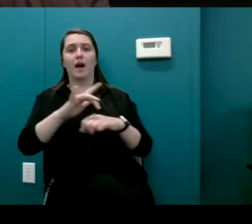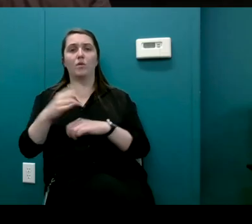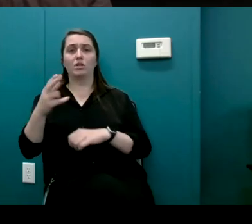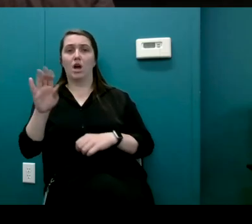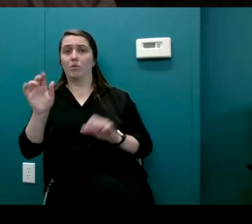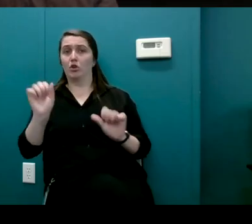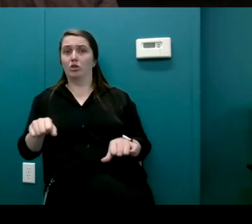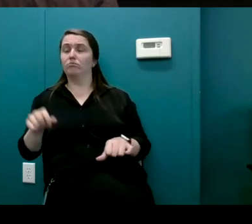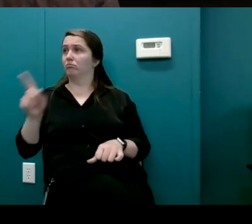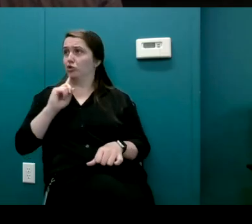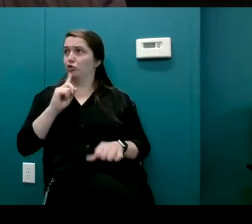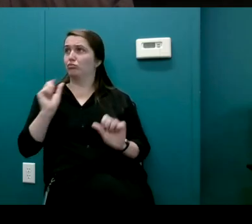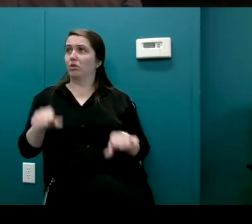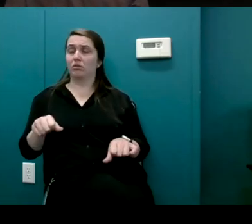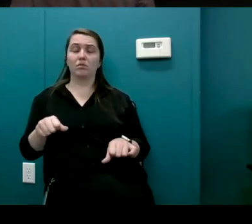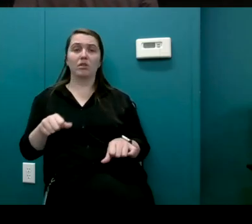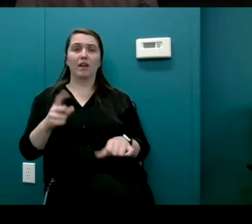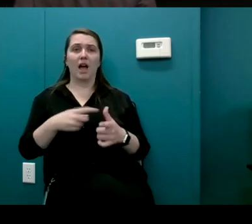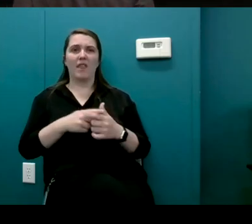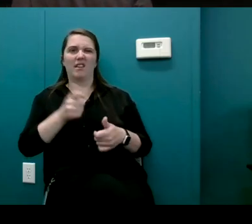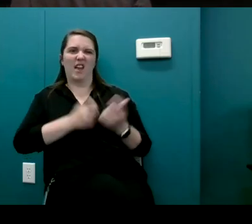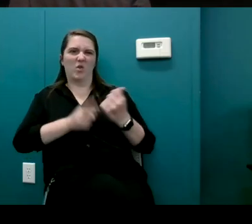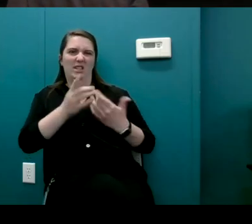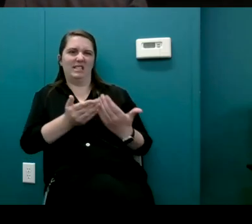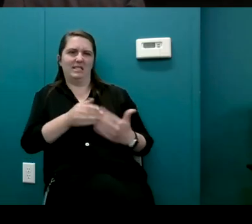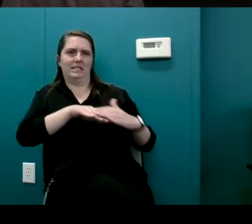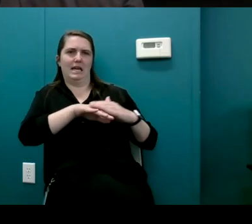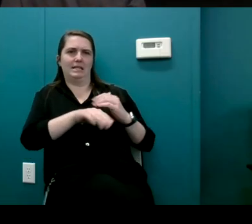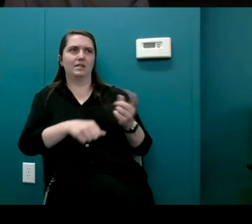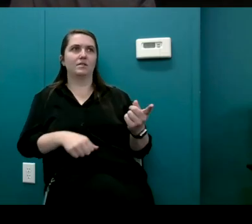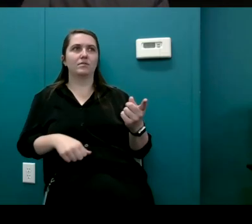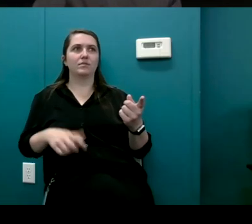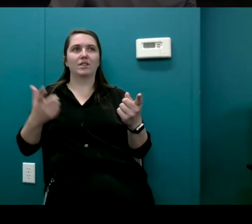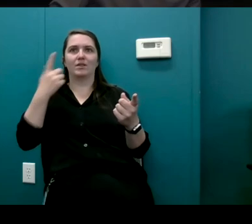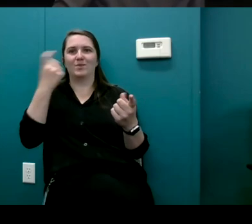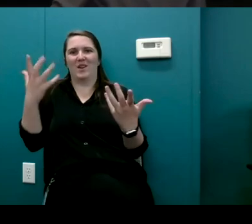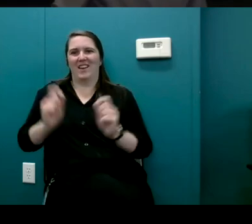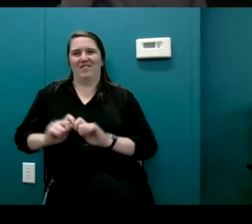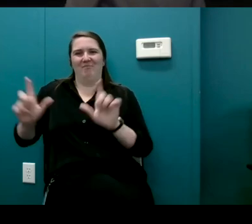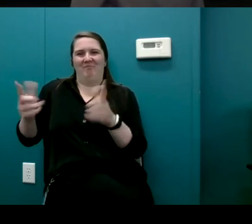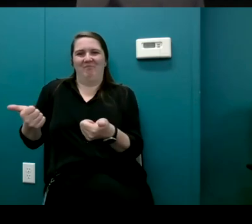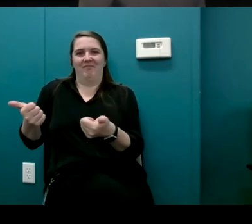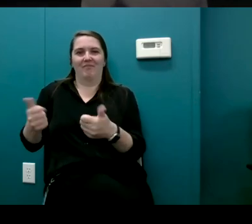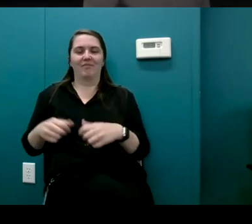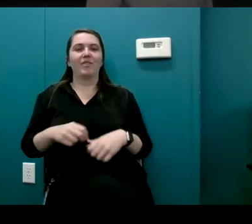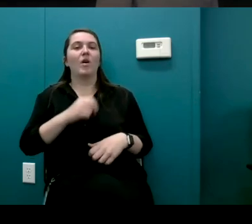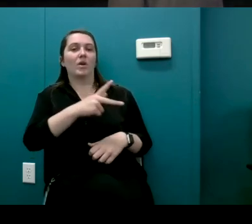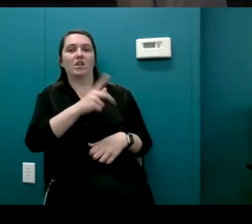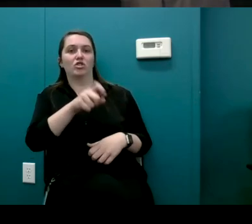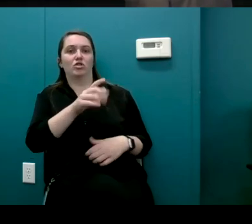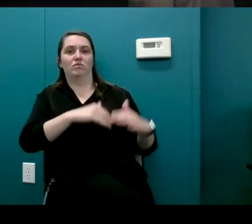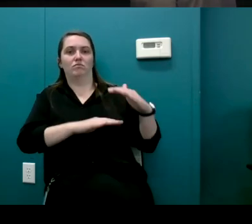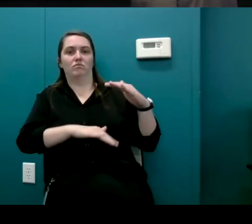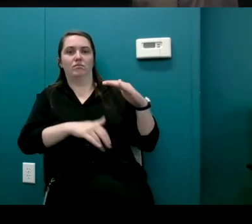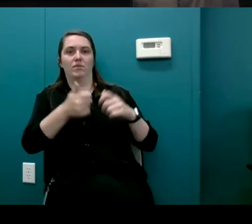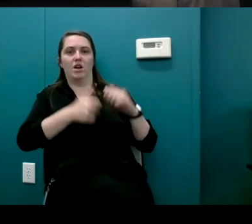Sure. Could you put a link there? Then everybody can get to that. Because we're already on there. Okay, should we just put it underneath